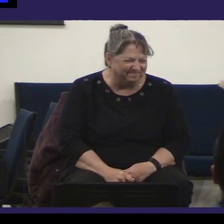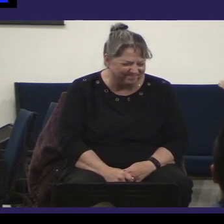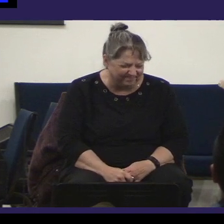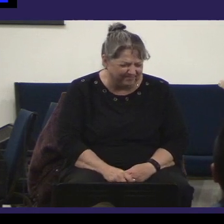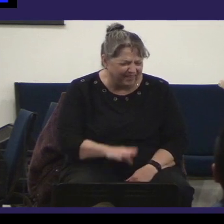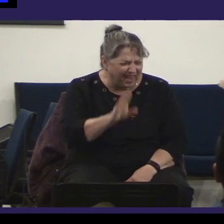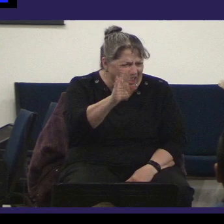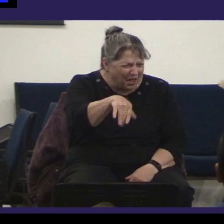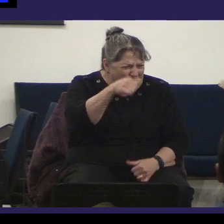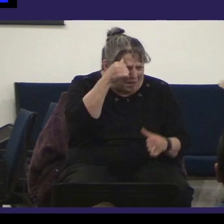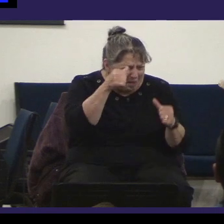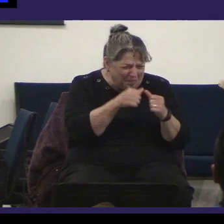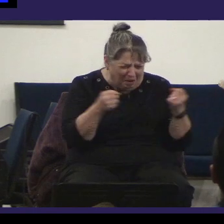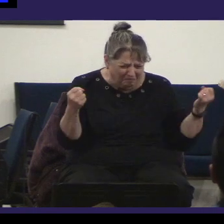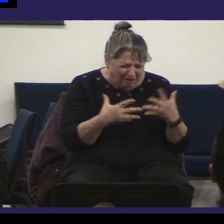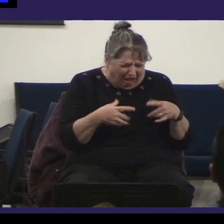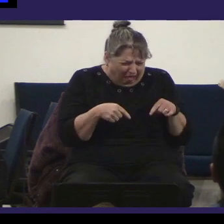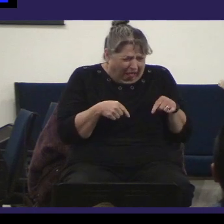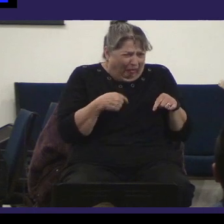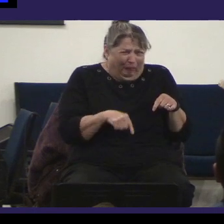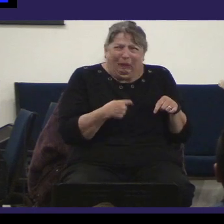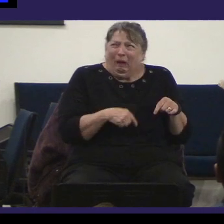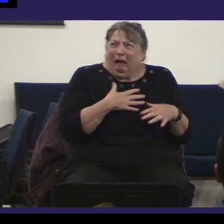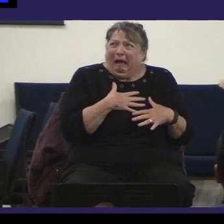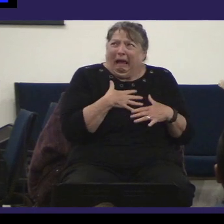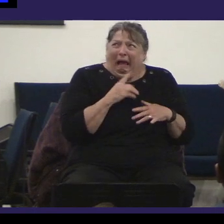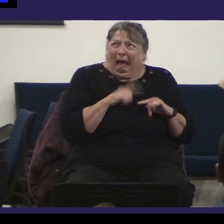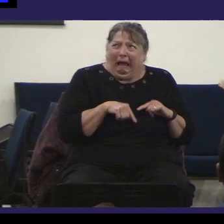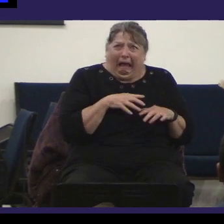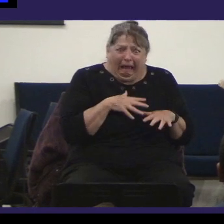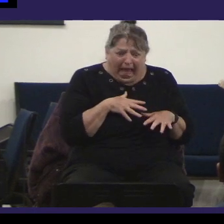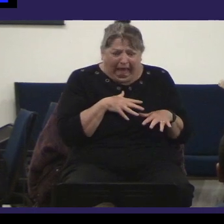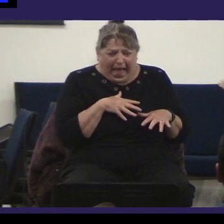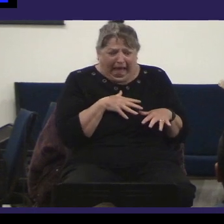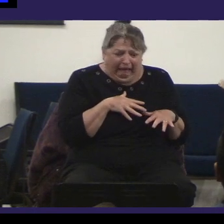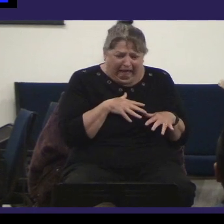Remember that fear that took our breath away,